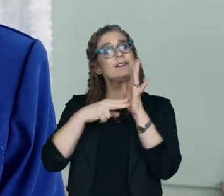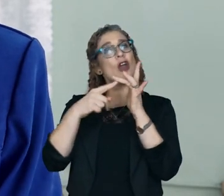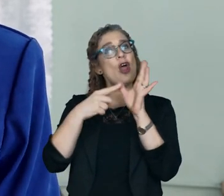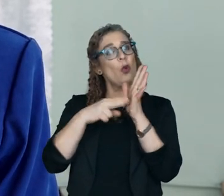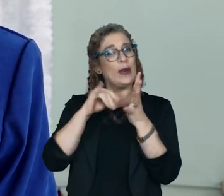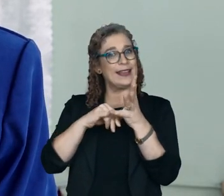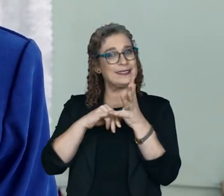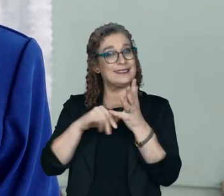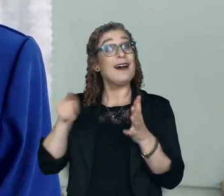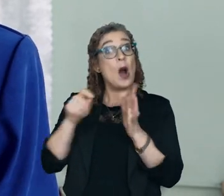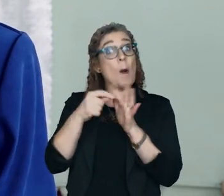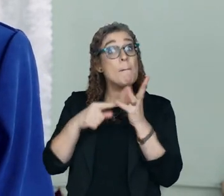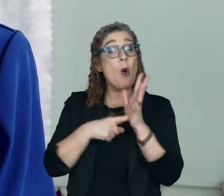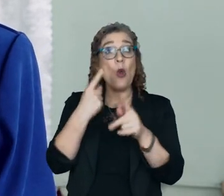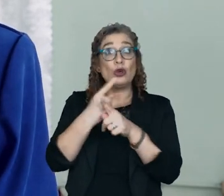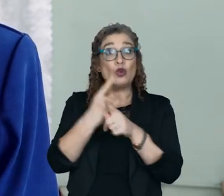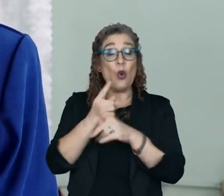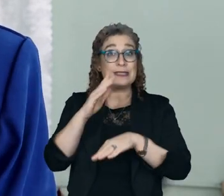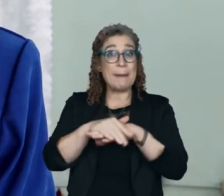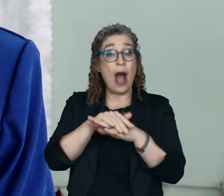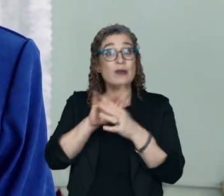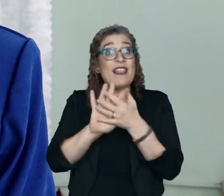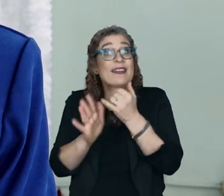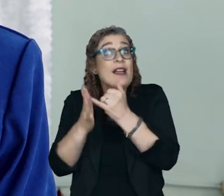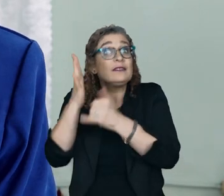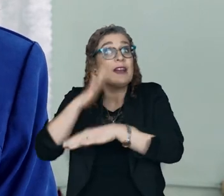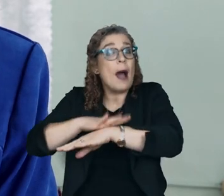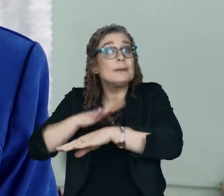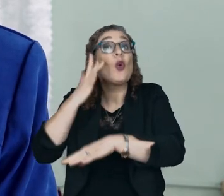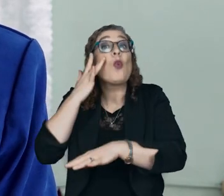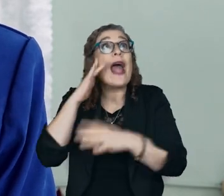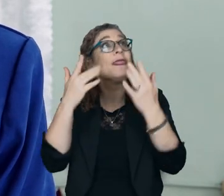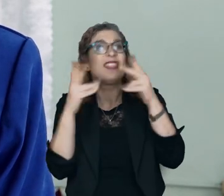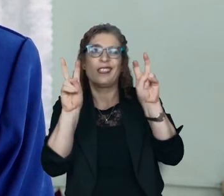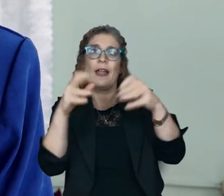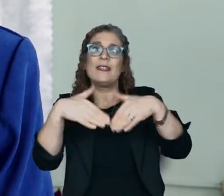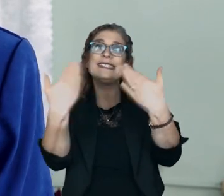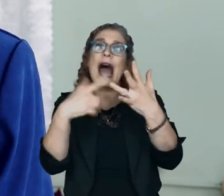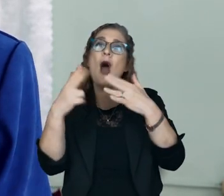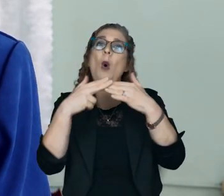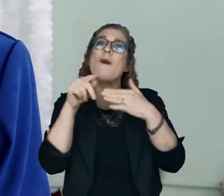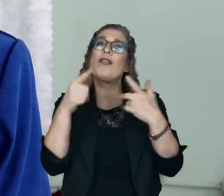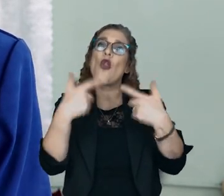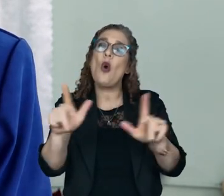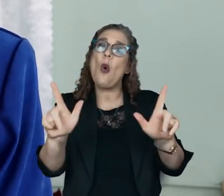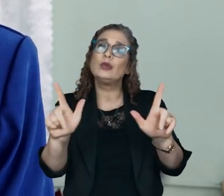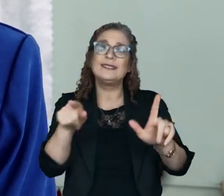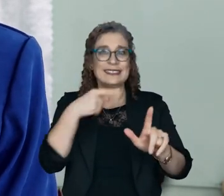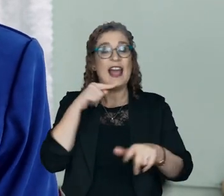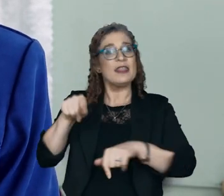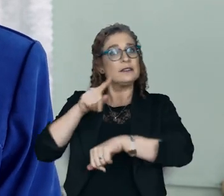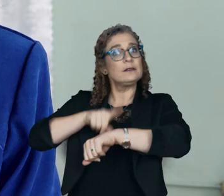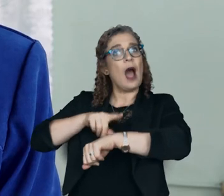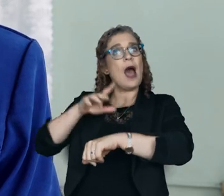day of the Lord, the last days, a period of time and seasons